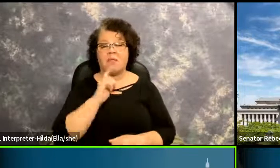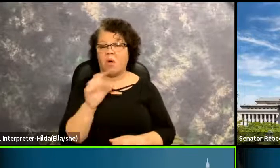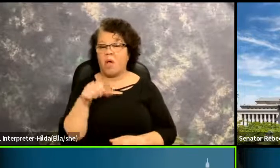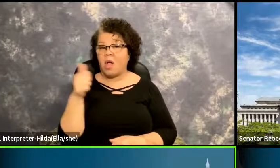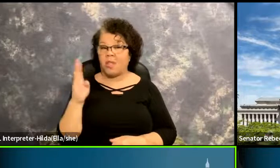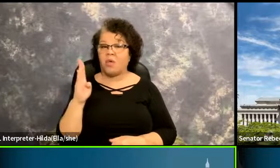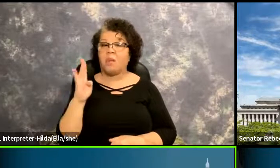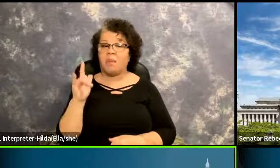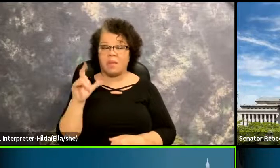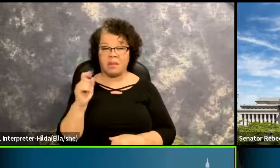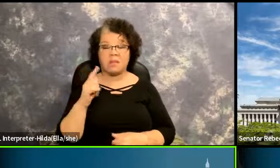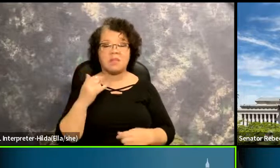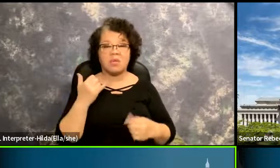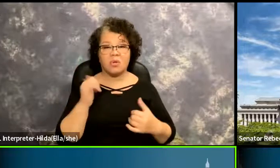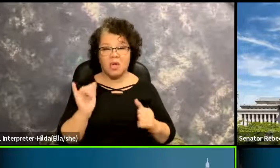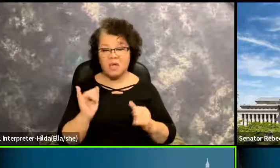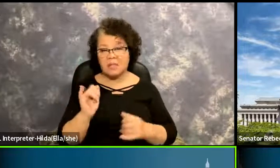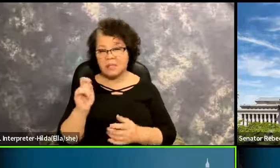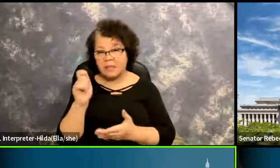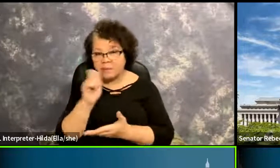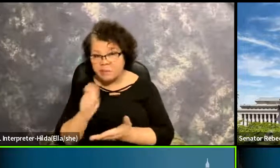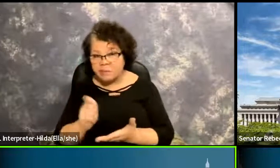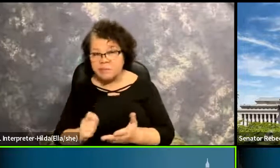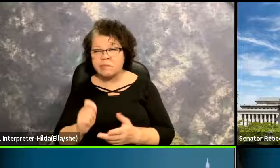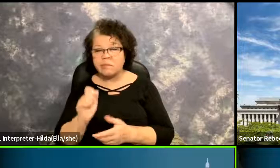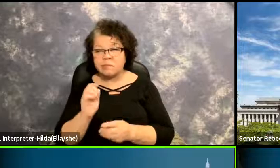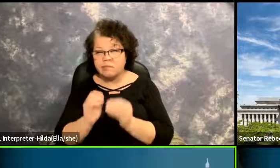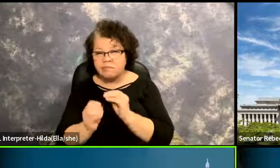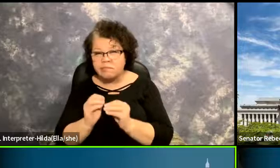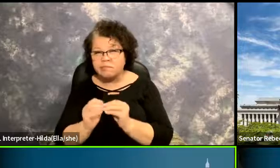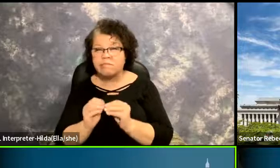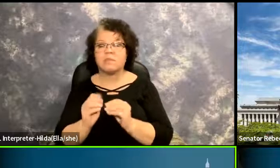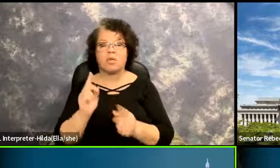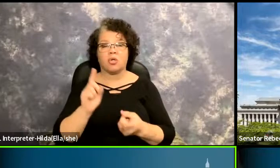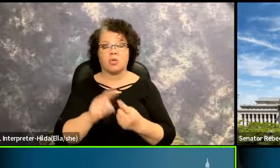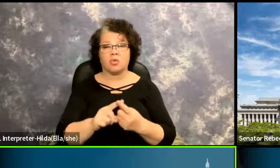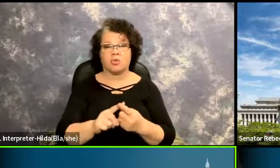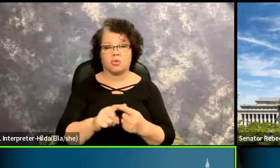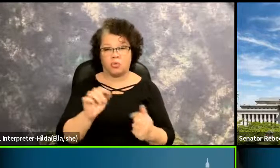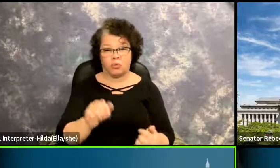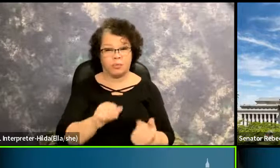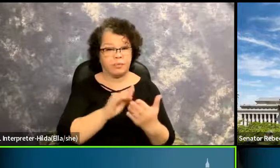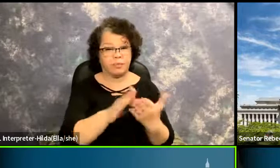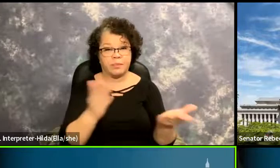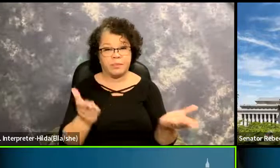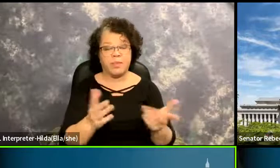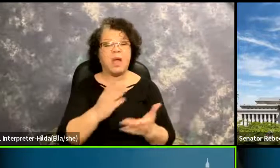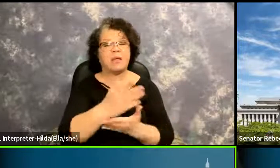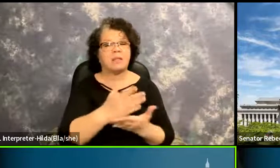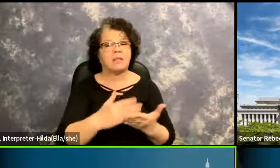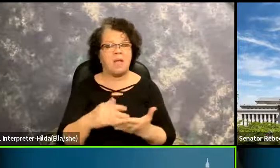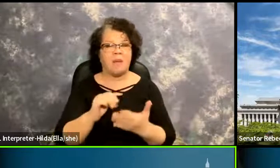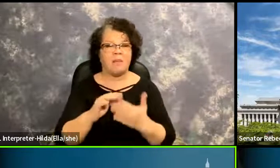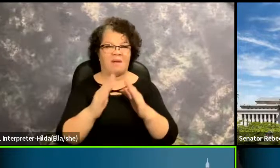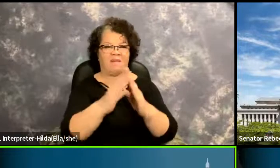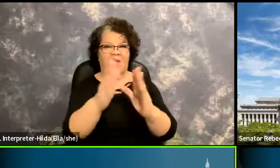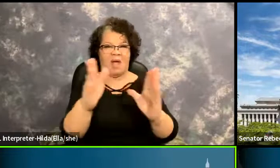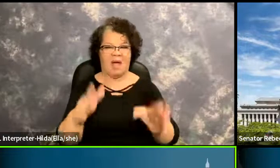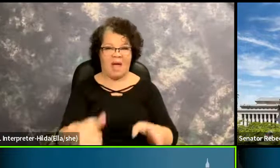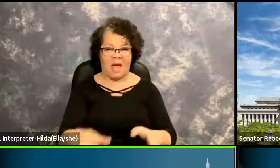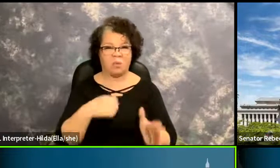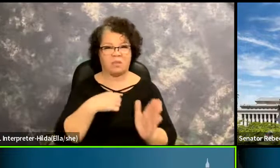are still being worked on one way or another to address some of the housing